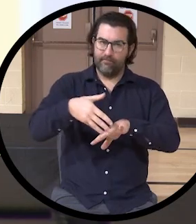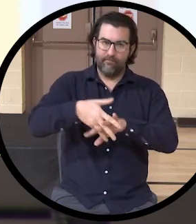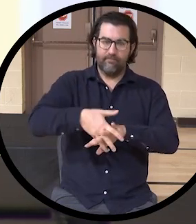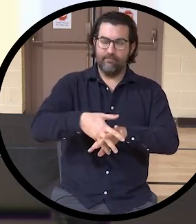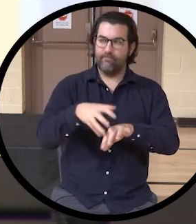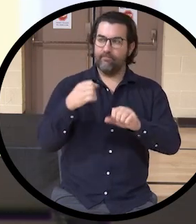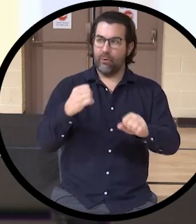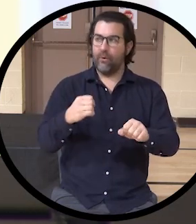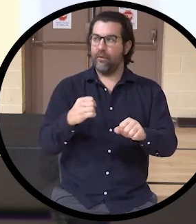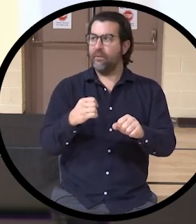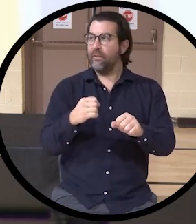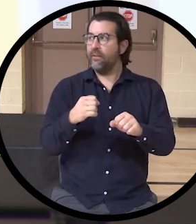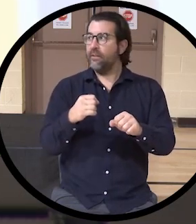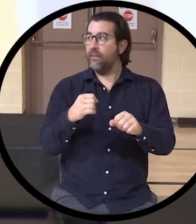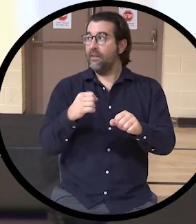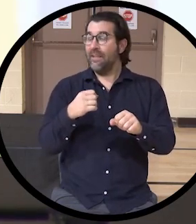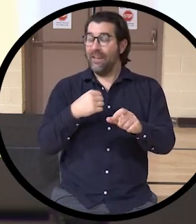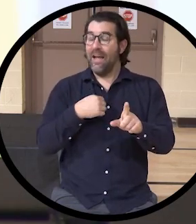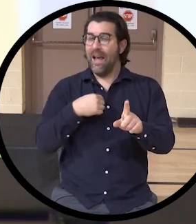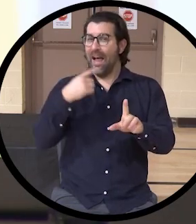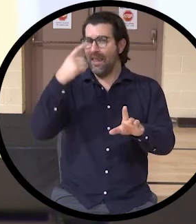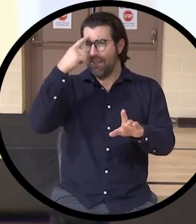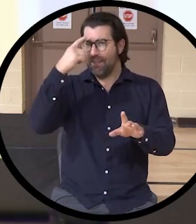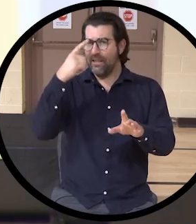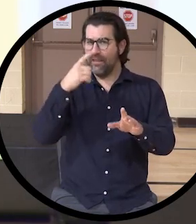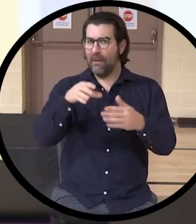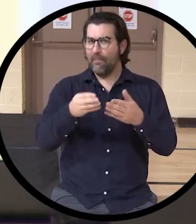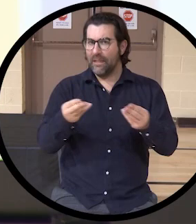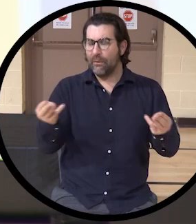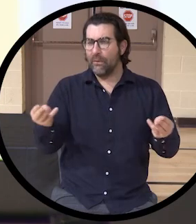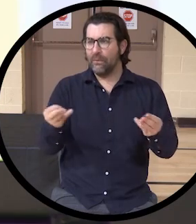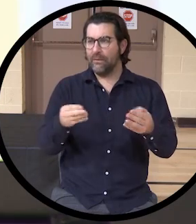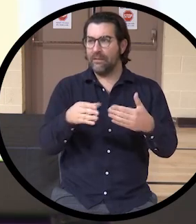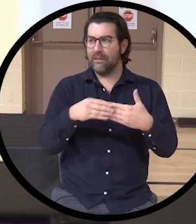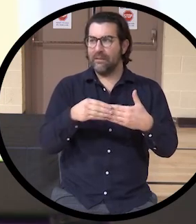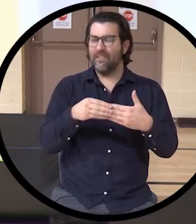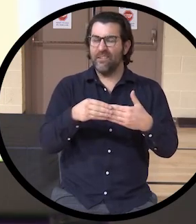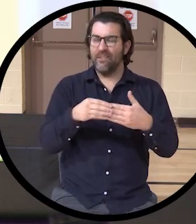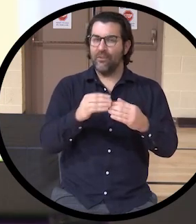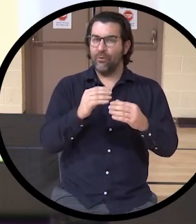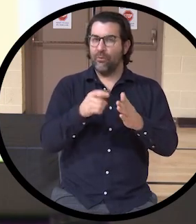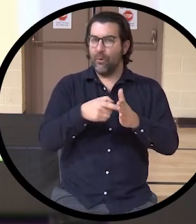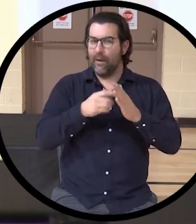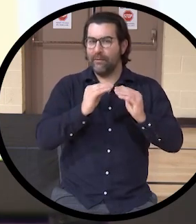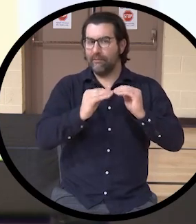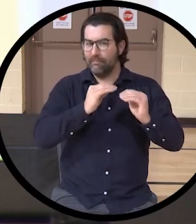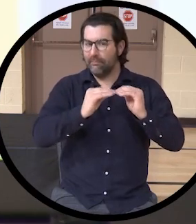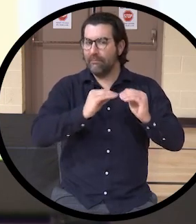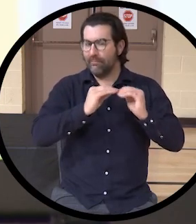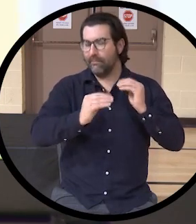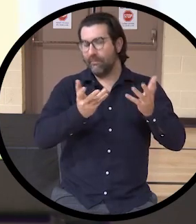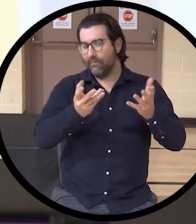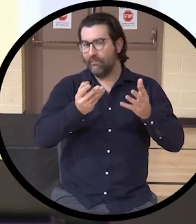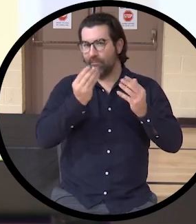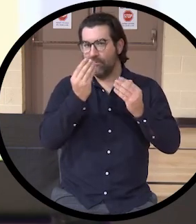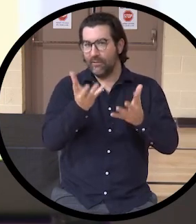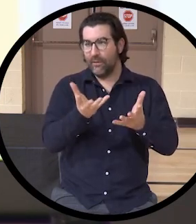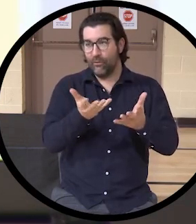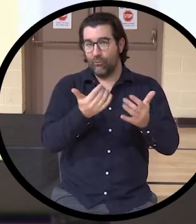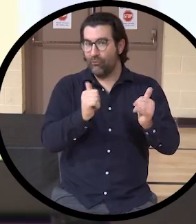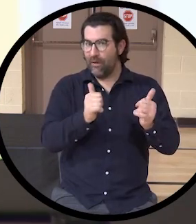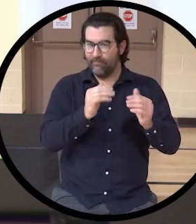And ultimately, I think, though, they are a quick build material that require maintenance that we do our best to